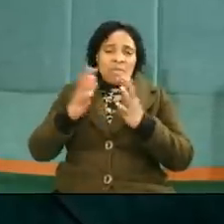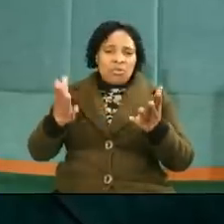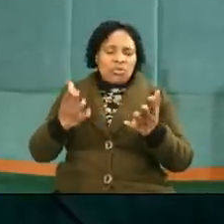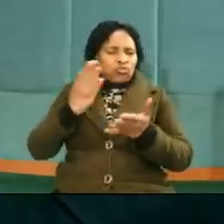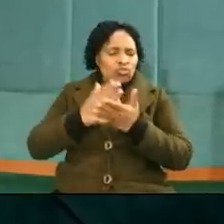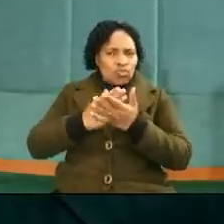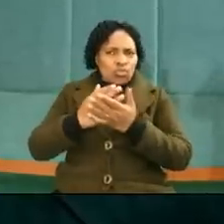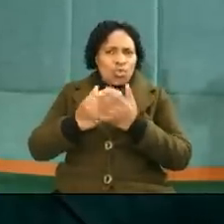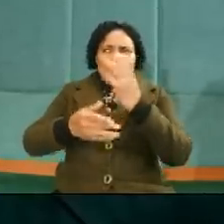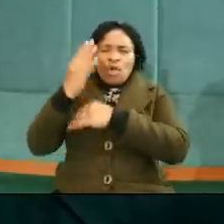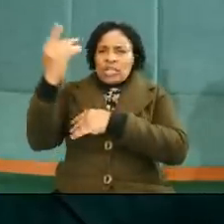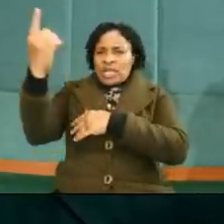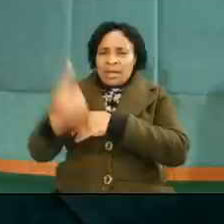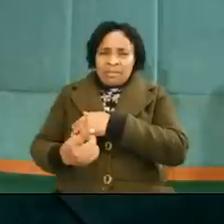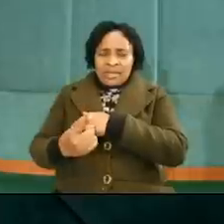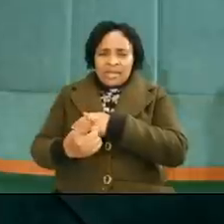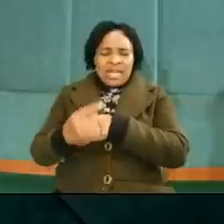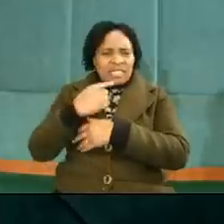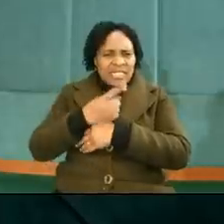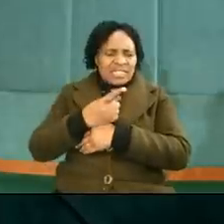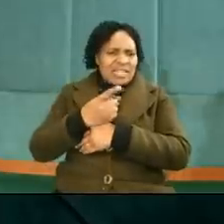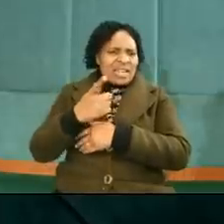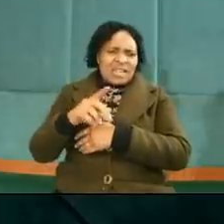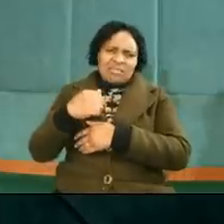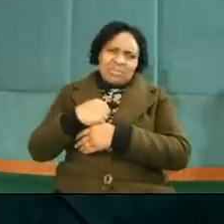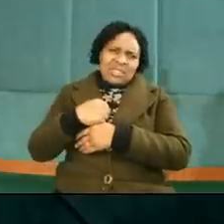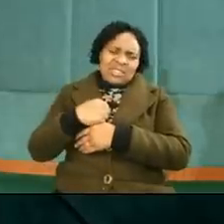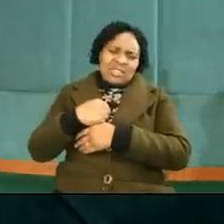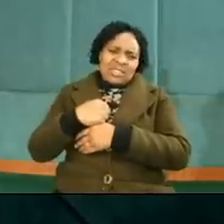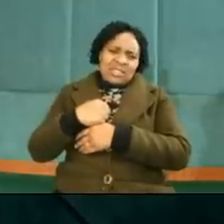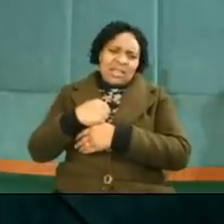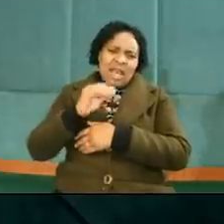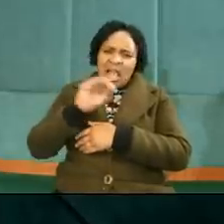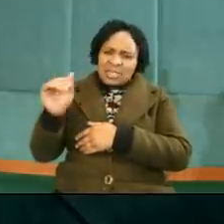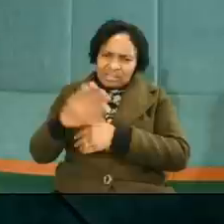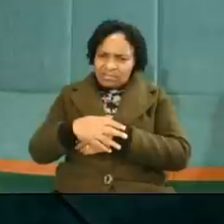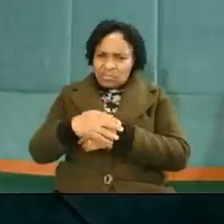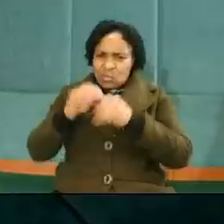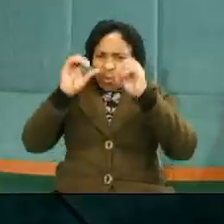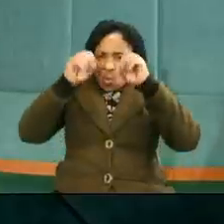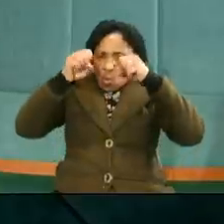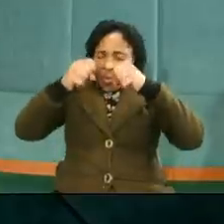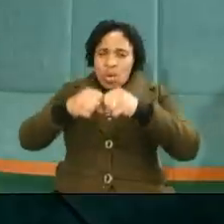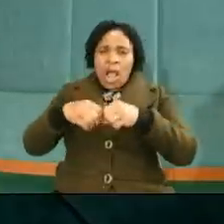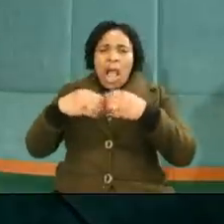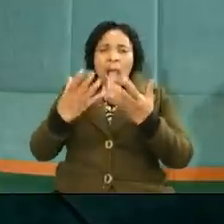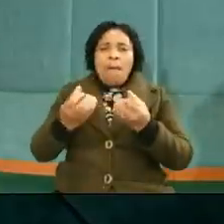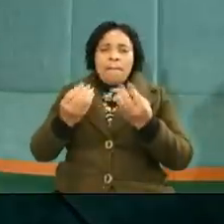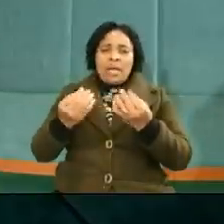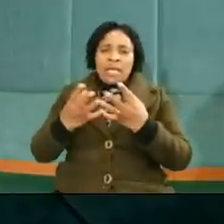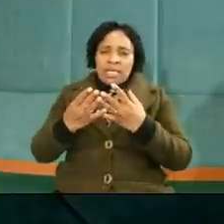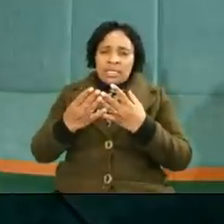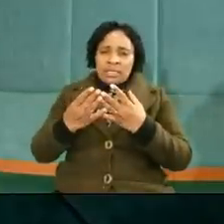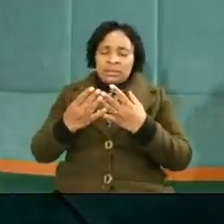Coming? And I said, let me ask Google how many different denominations there are.